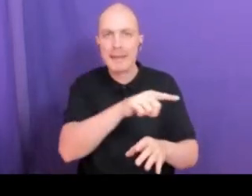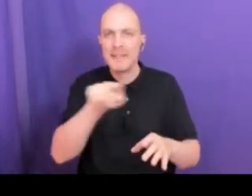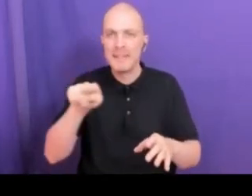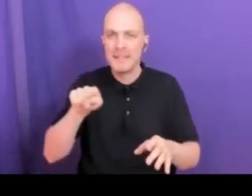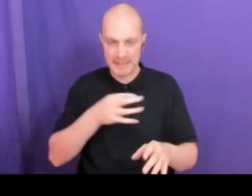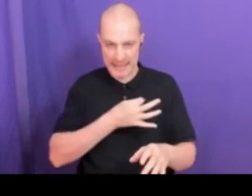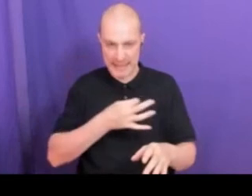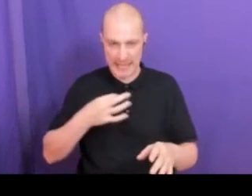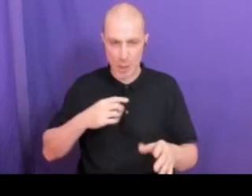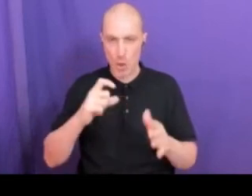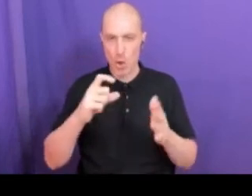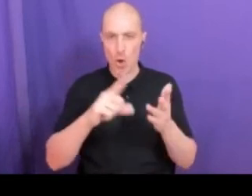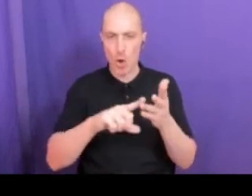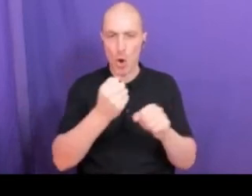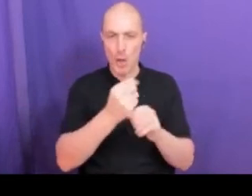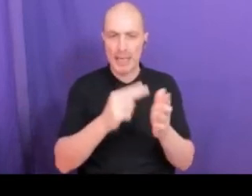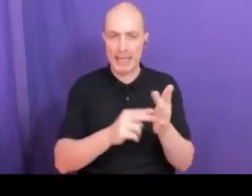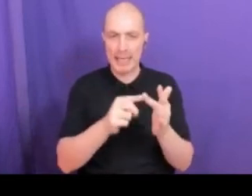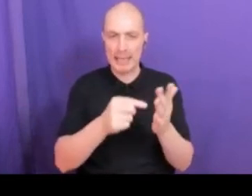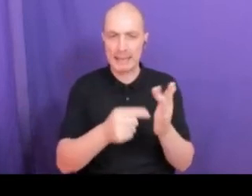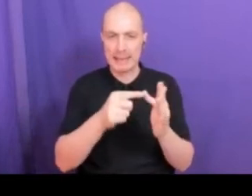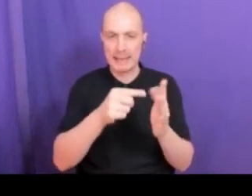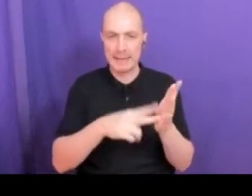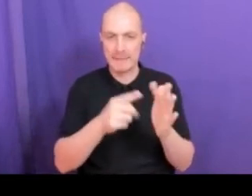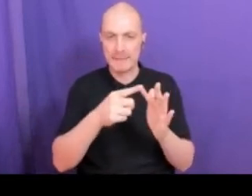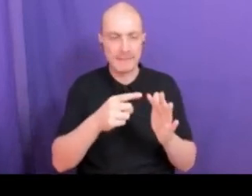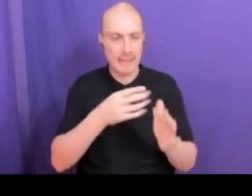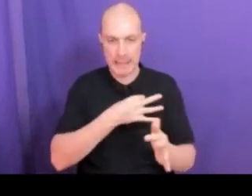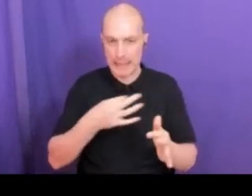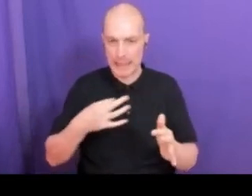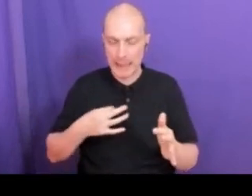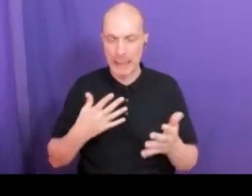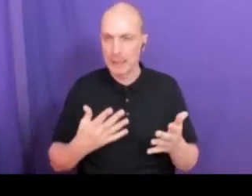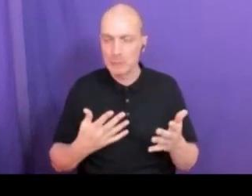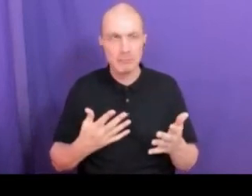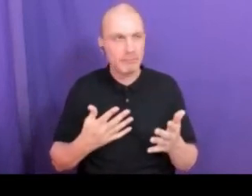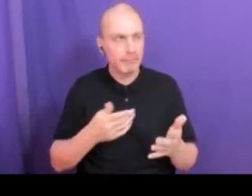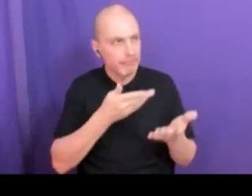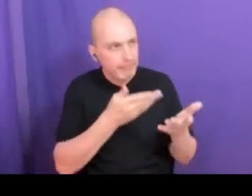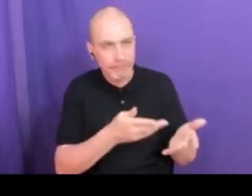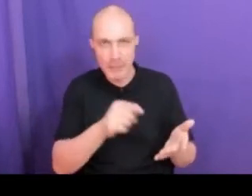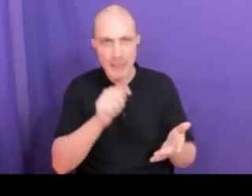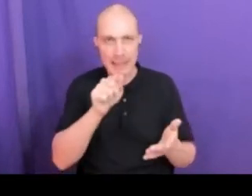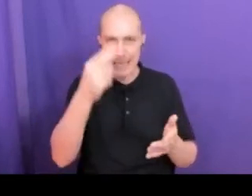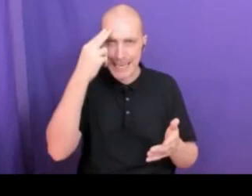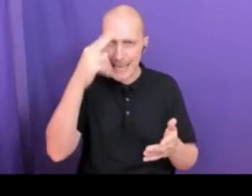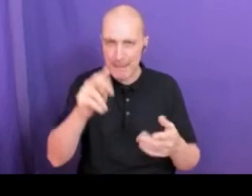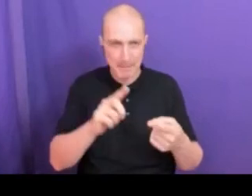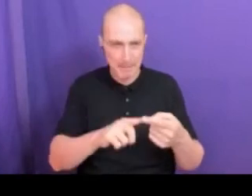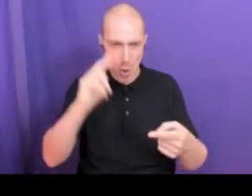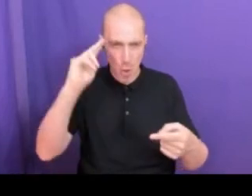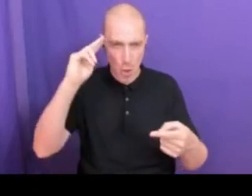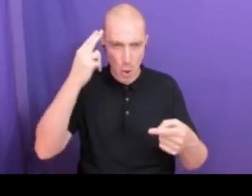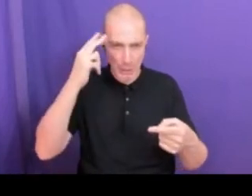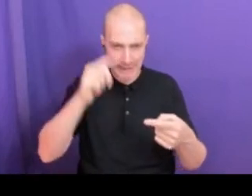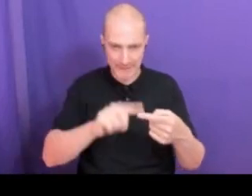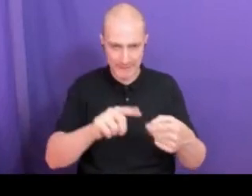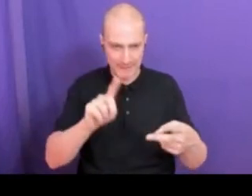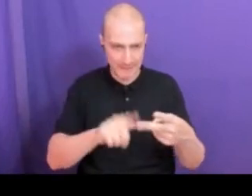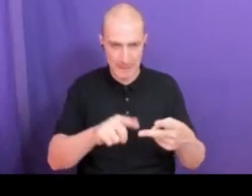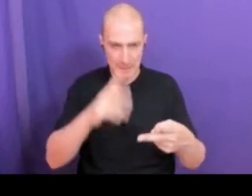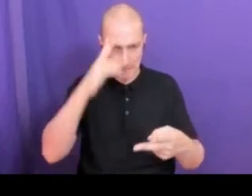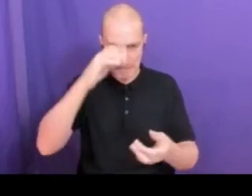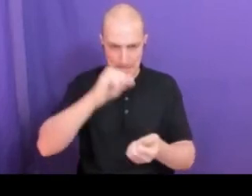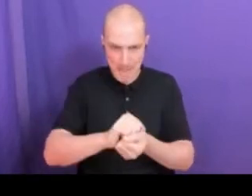unpicking from your data that you get back how people refer to their clinics, if they call themselves memory clinics, if they call themselves cognitive clinics, or what. That might be an interesting question